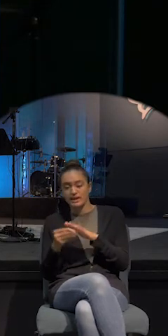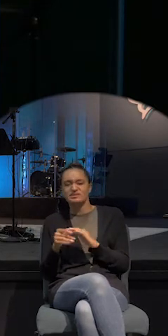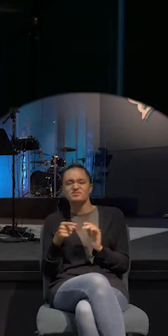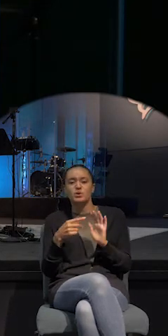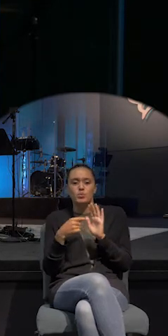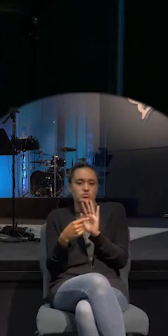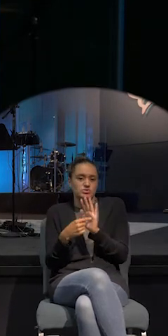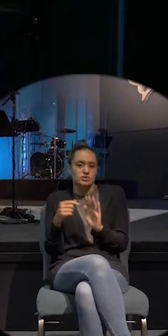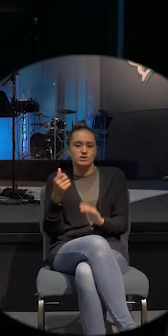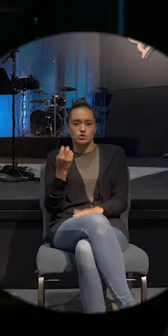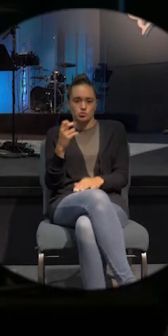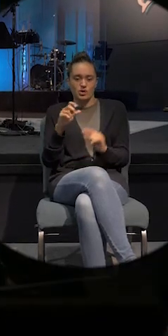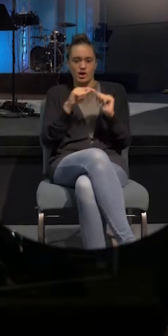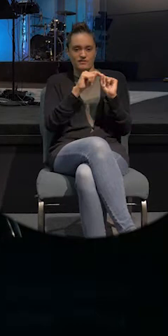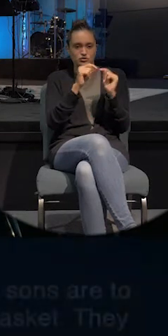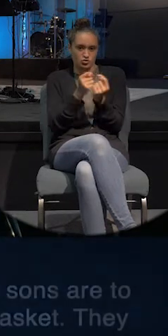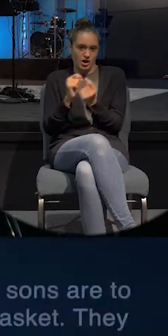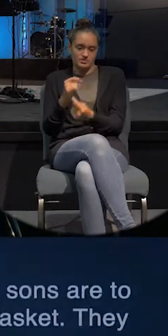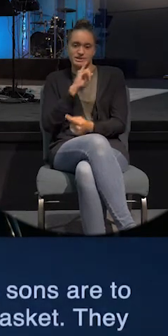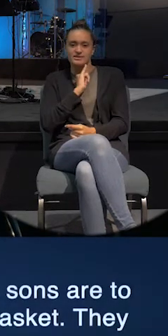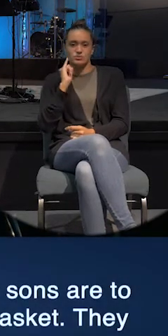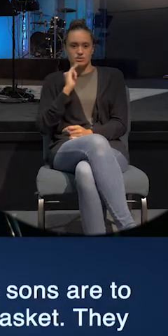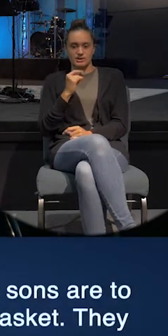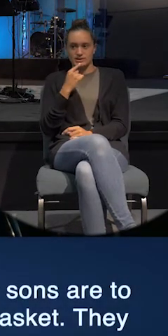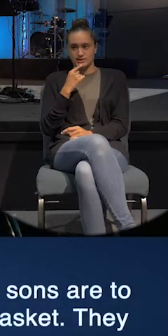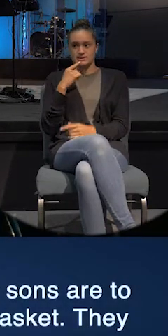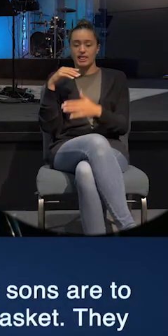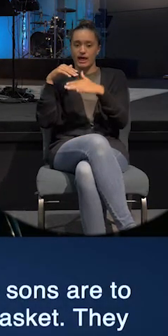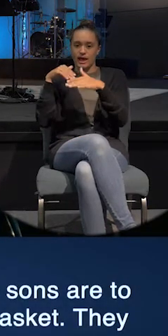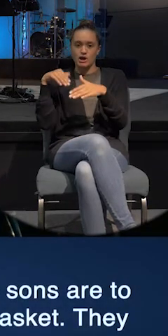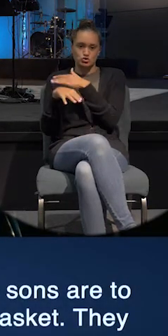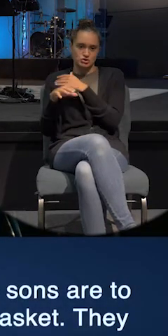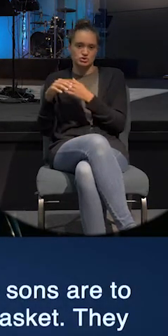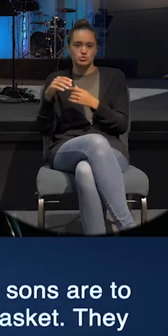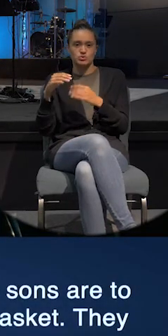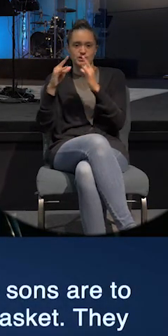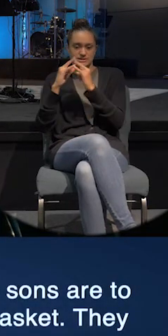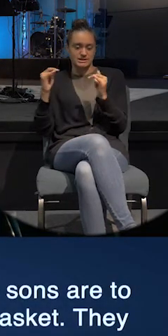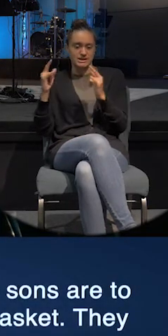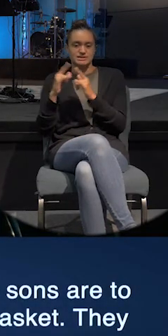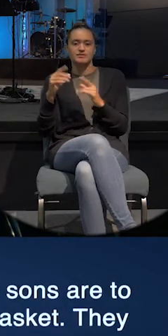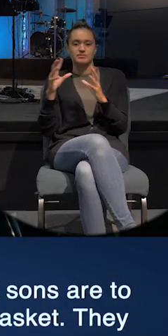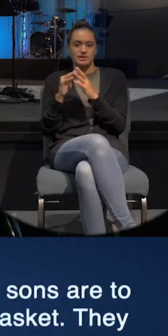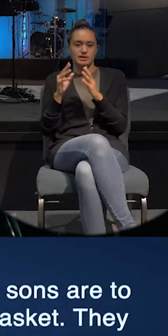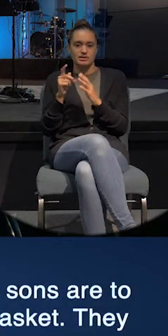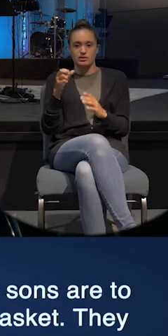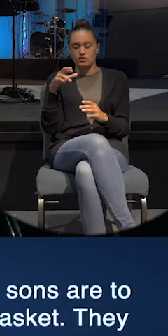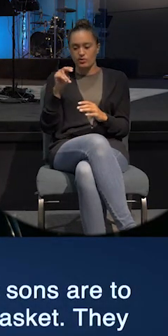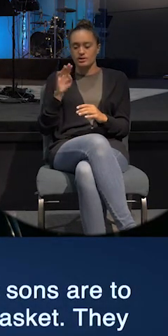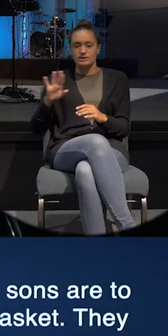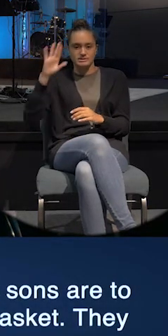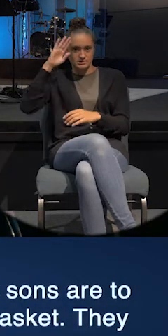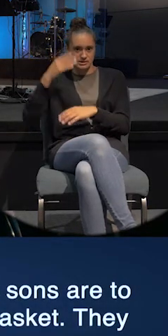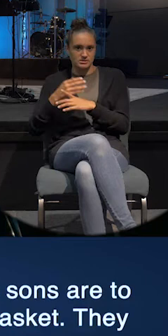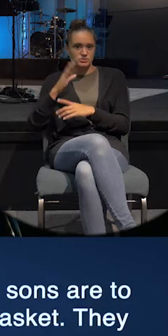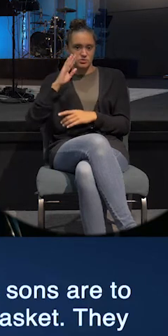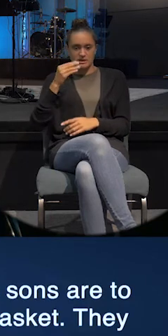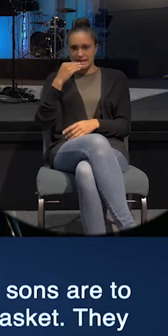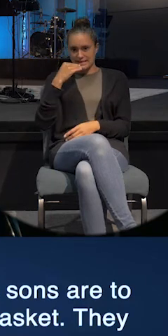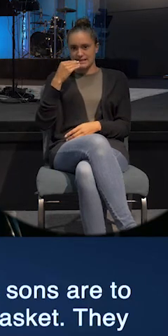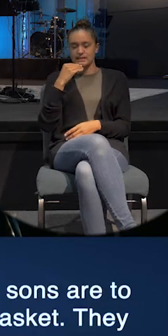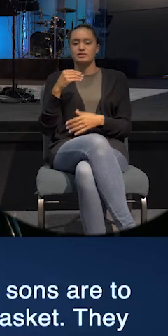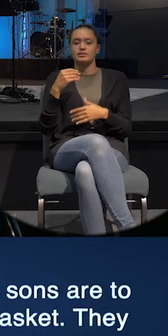Exodus 29:32, it says, "At the entrance to the tent of meeting, Aaron and his sons are to eat the meat of the ram and the